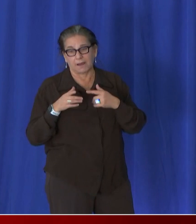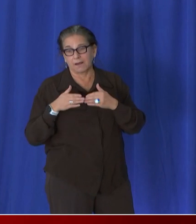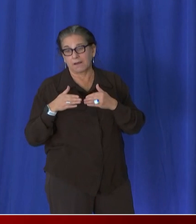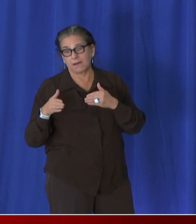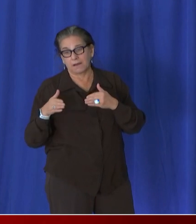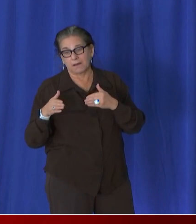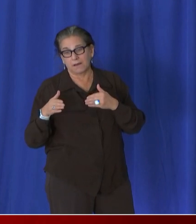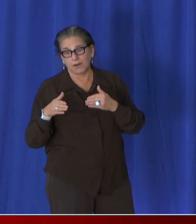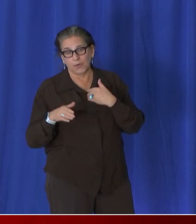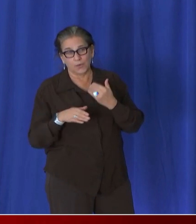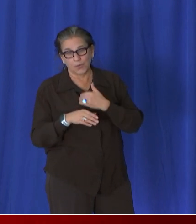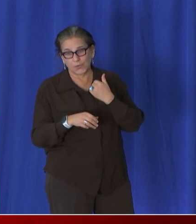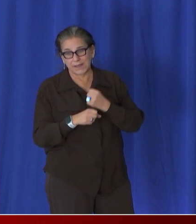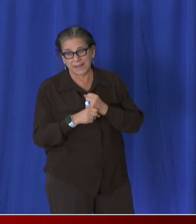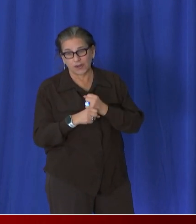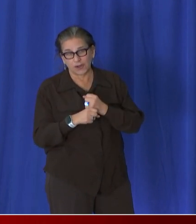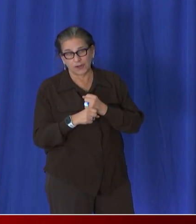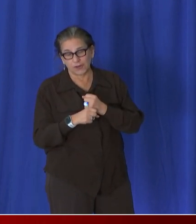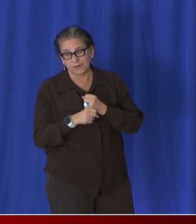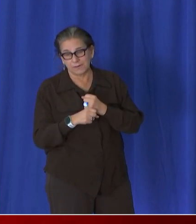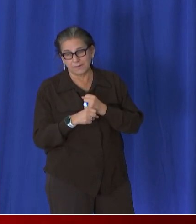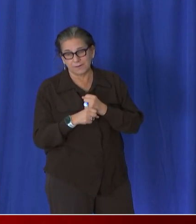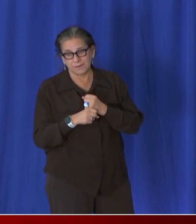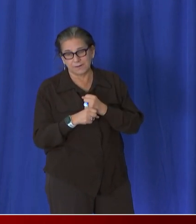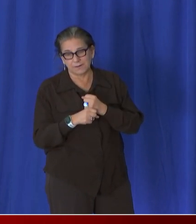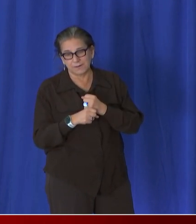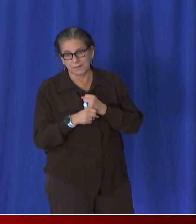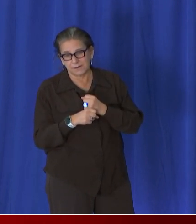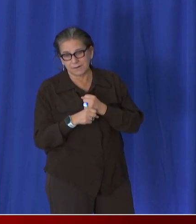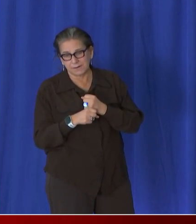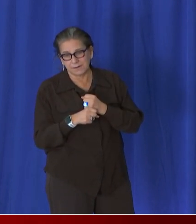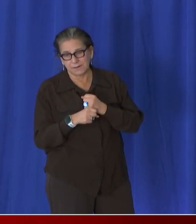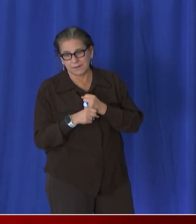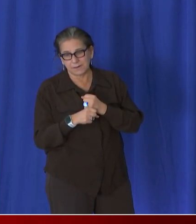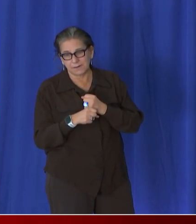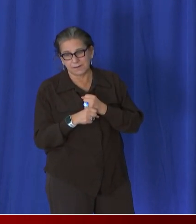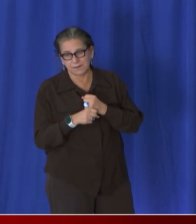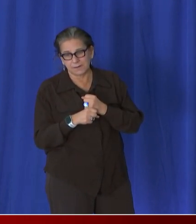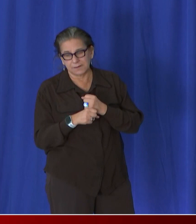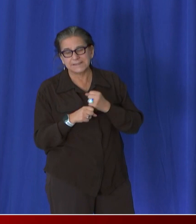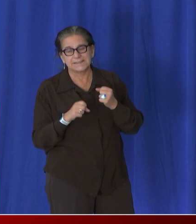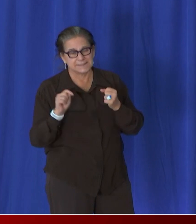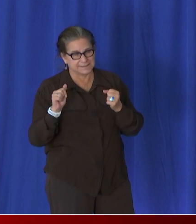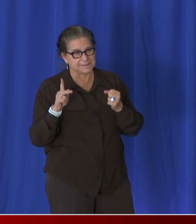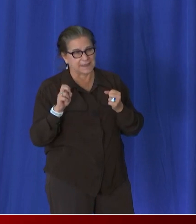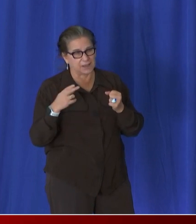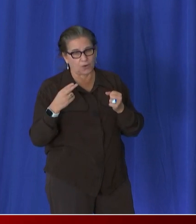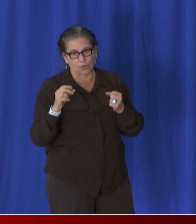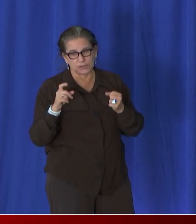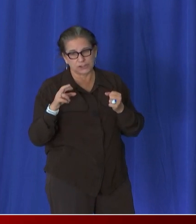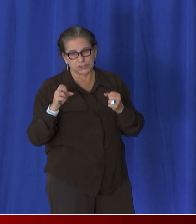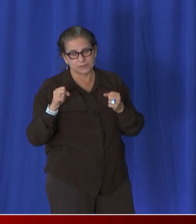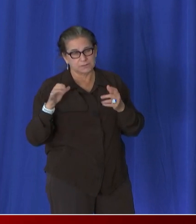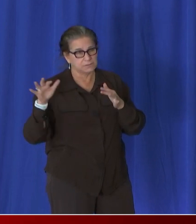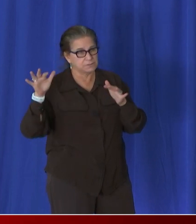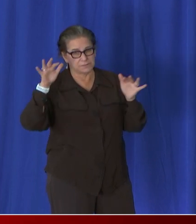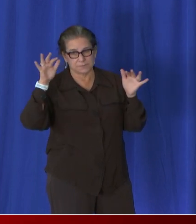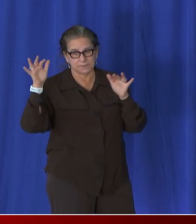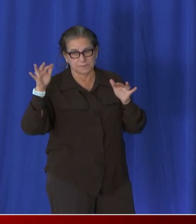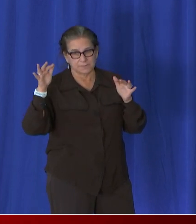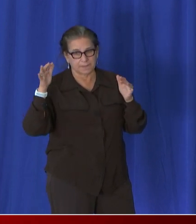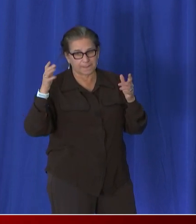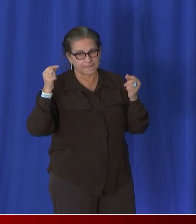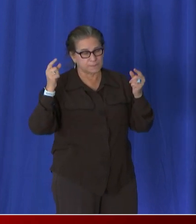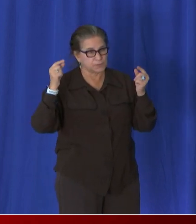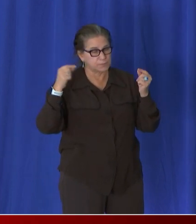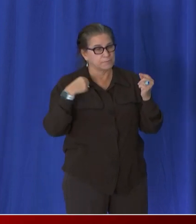is engage with some of the stakeholders, some of the businesses, to see how they would implement this and to get their feedback. And then we